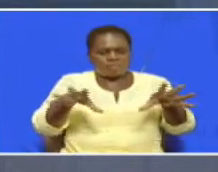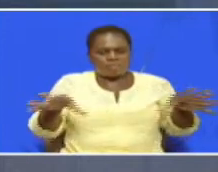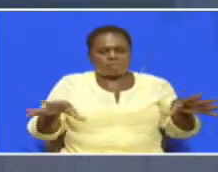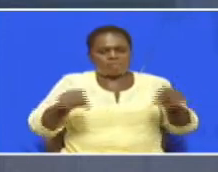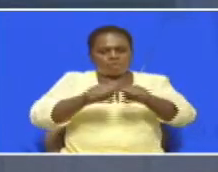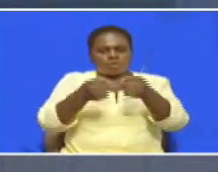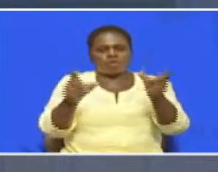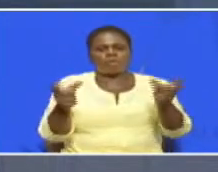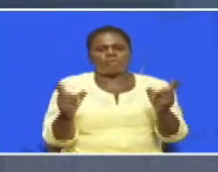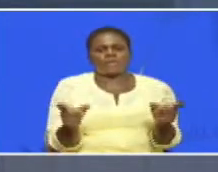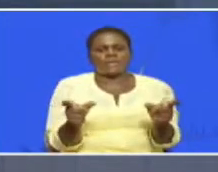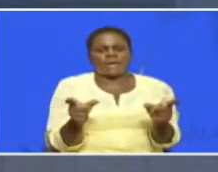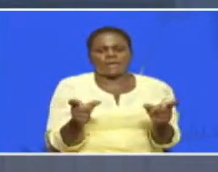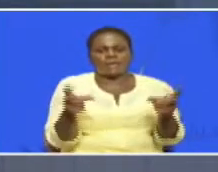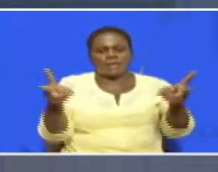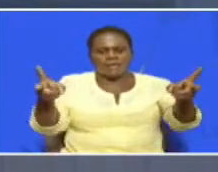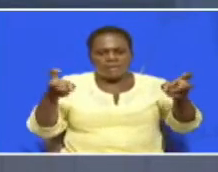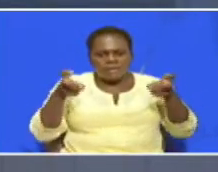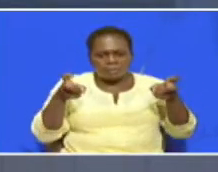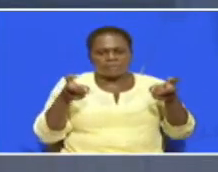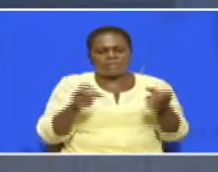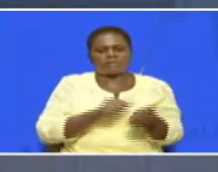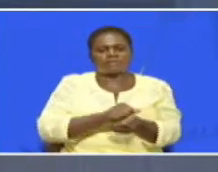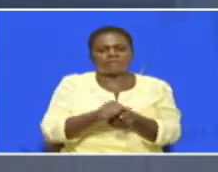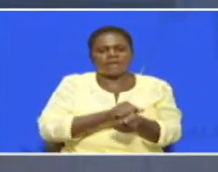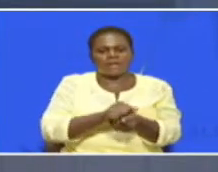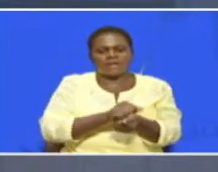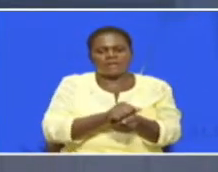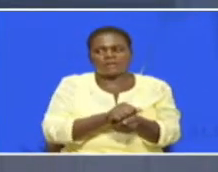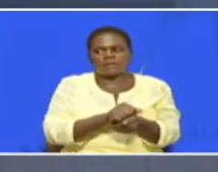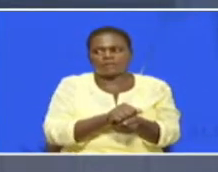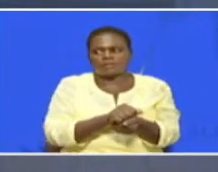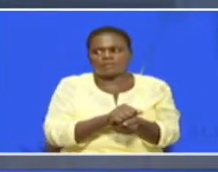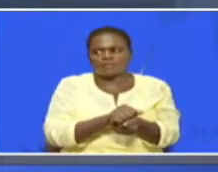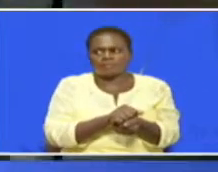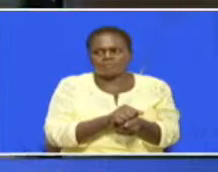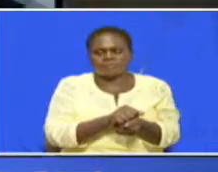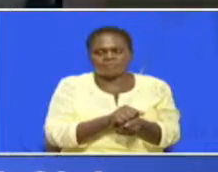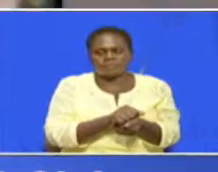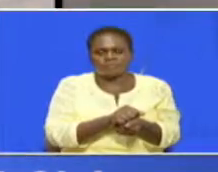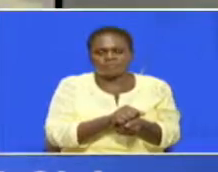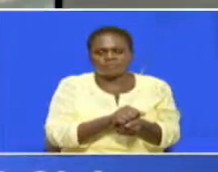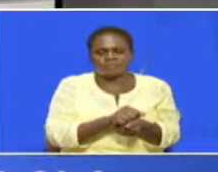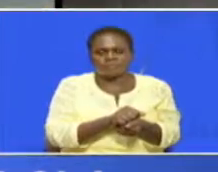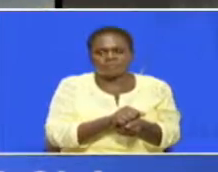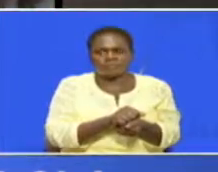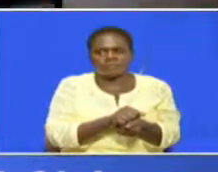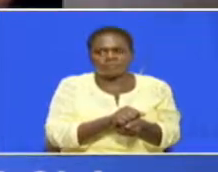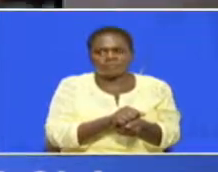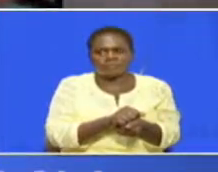social media was captured on Friday. Willy Lusige has mourned that.